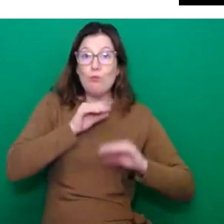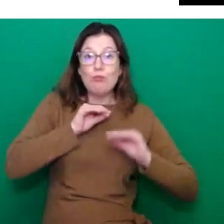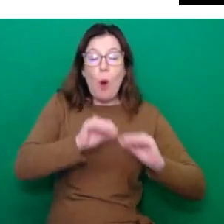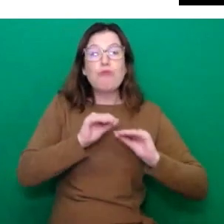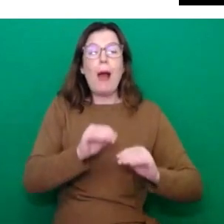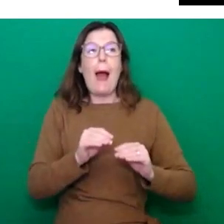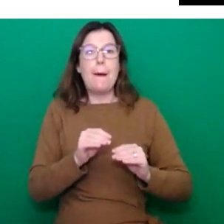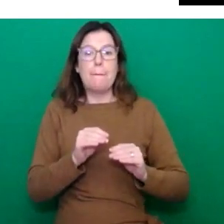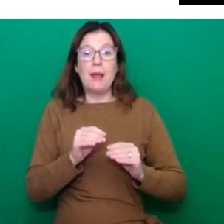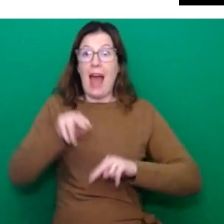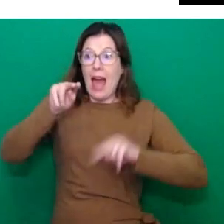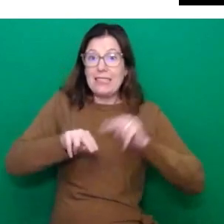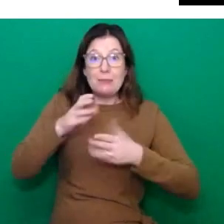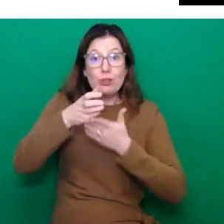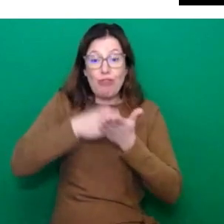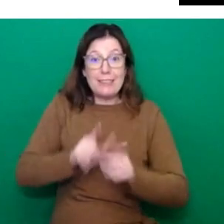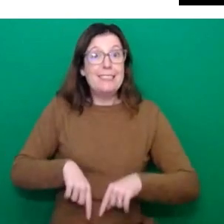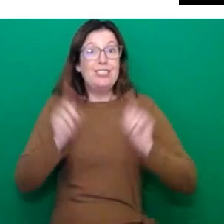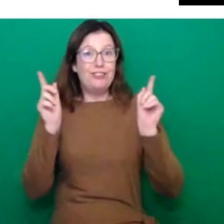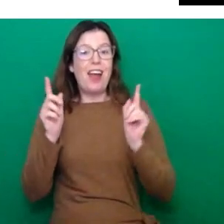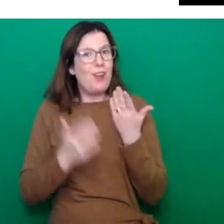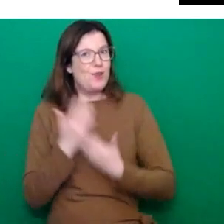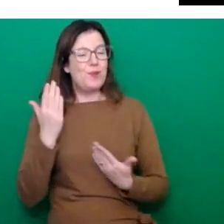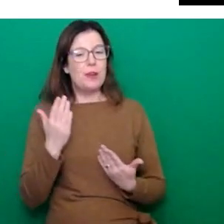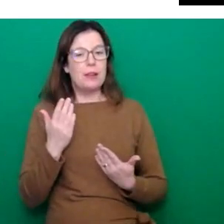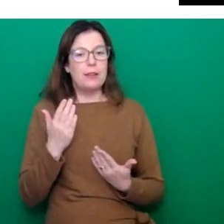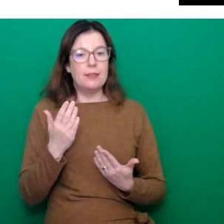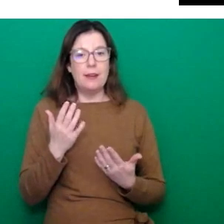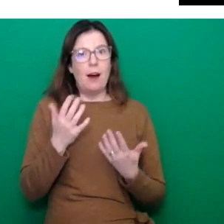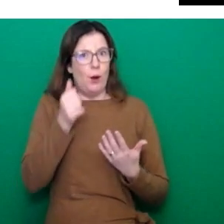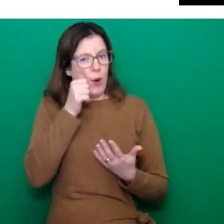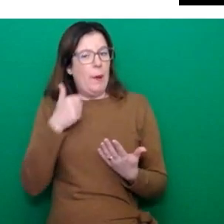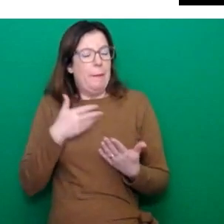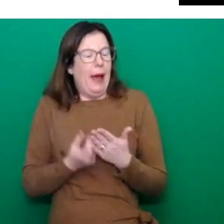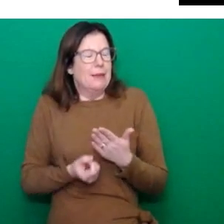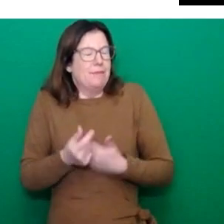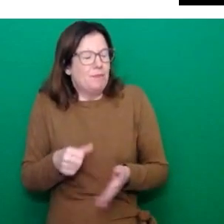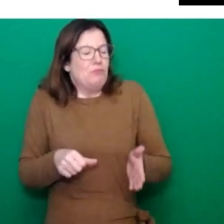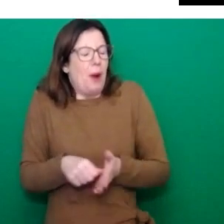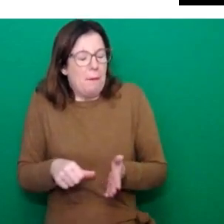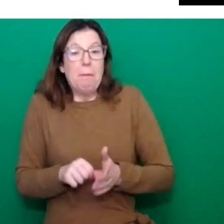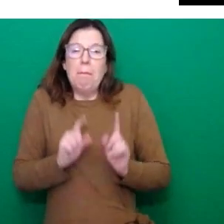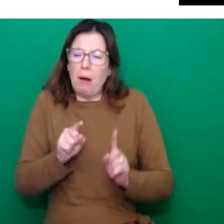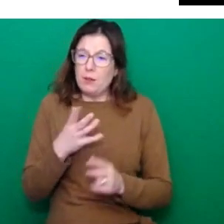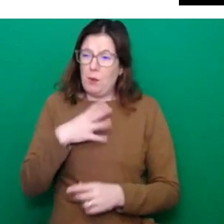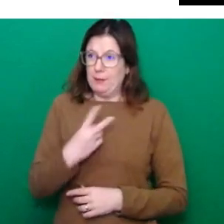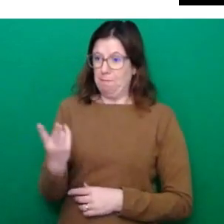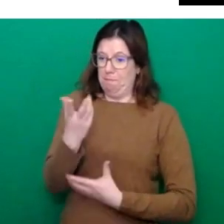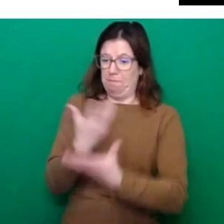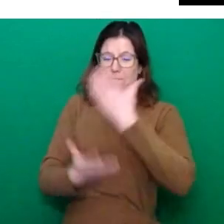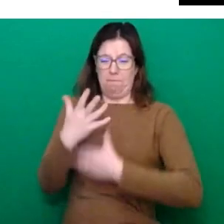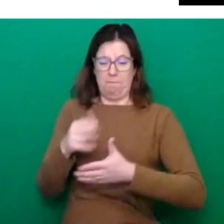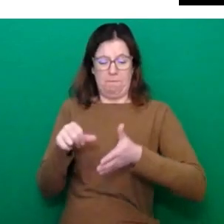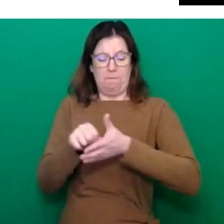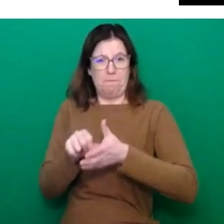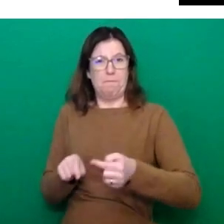new assessment criteria. We've had our difficulties, but I wonder if you could say a little bit about what that's been like, or